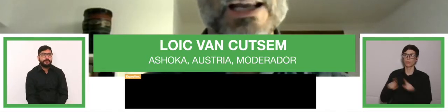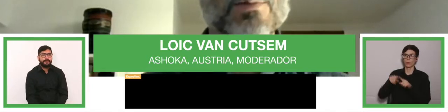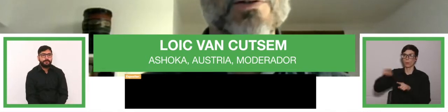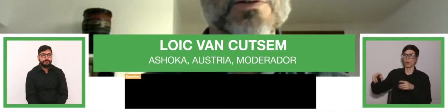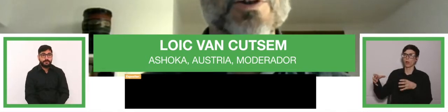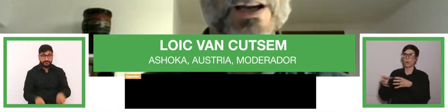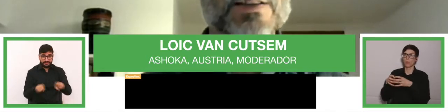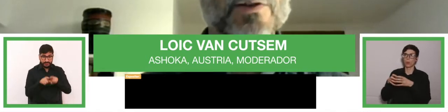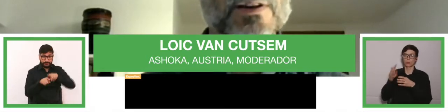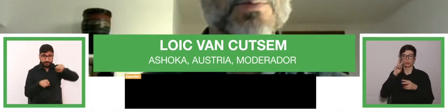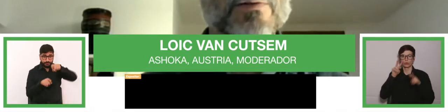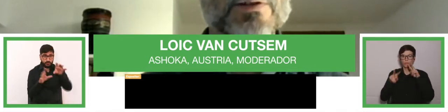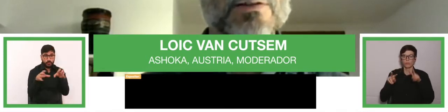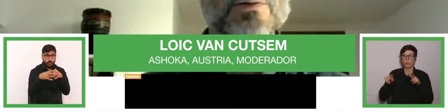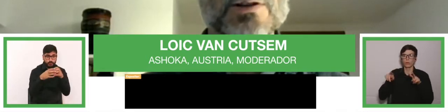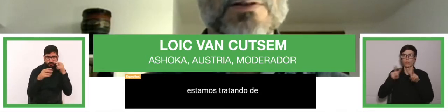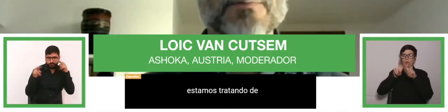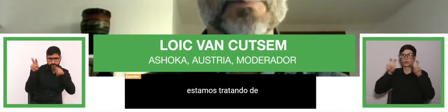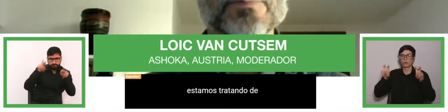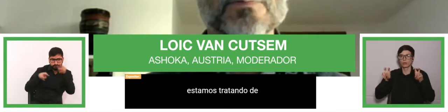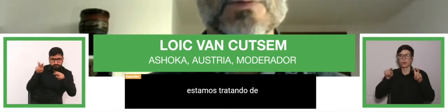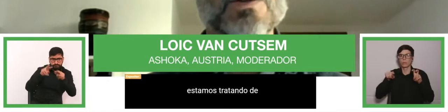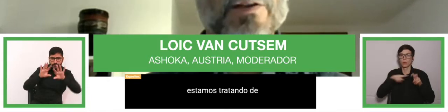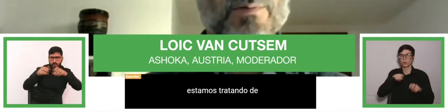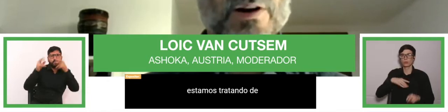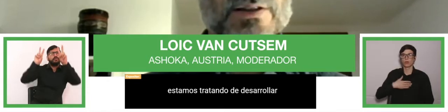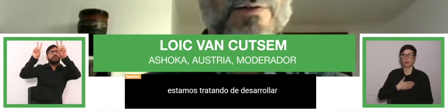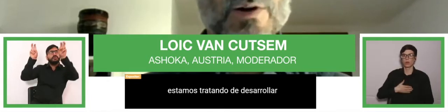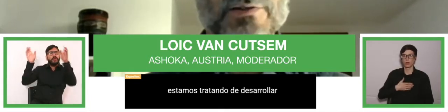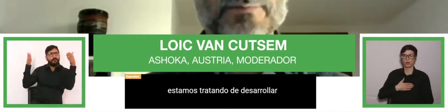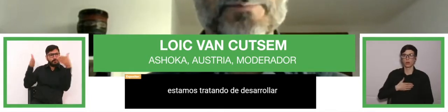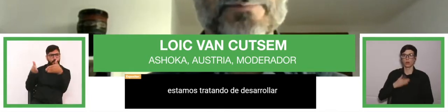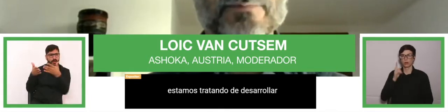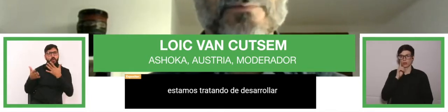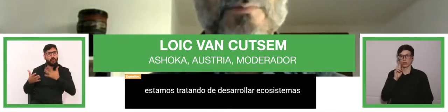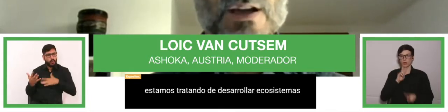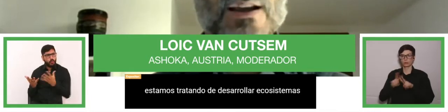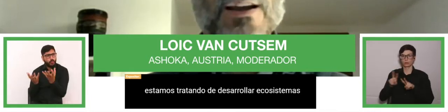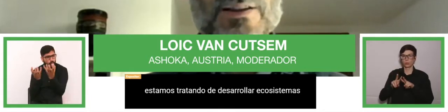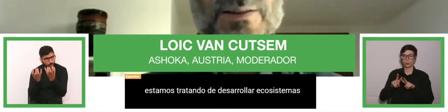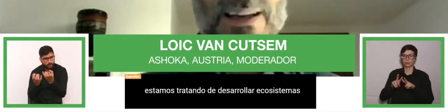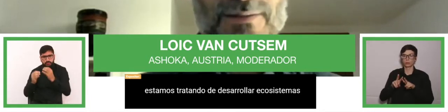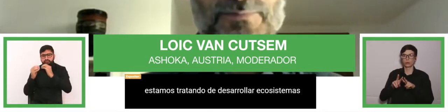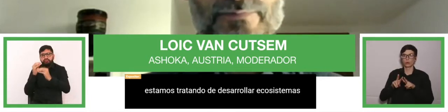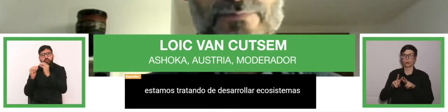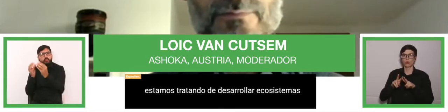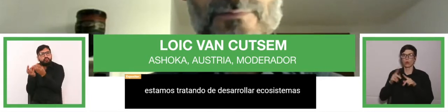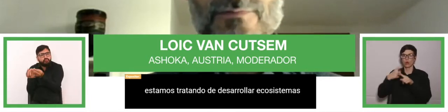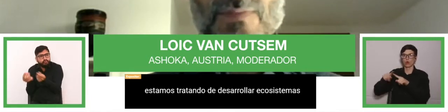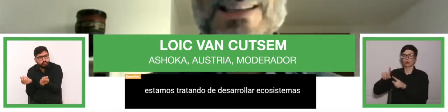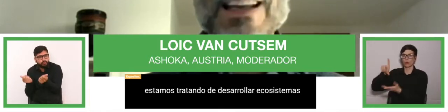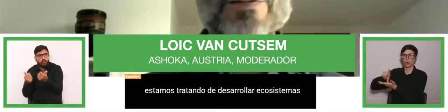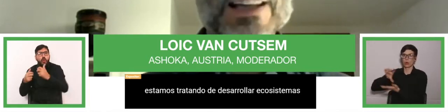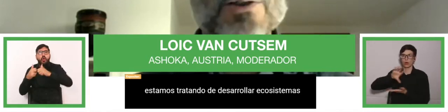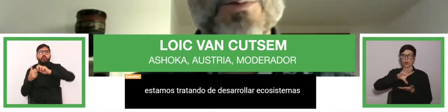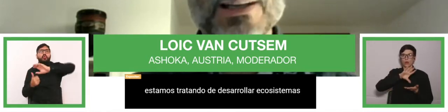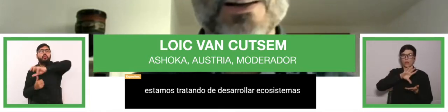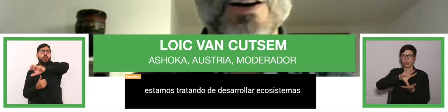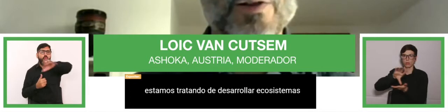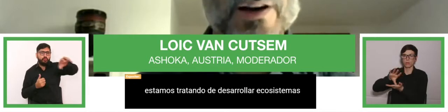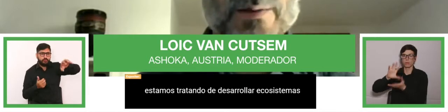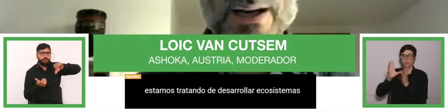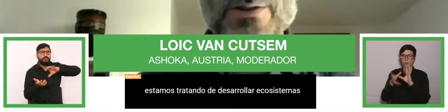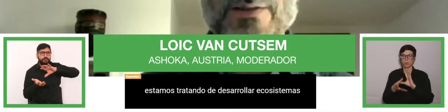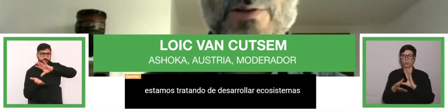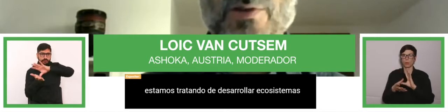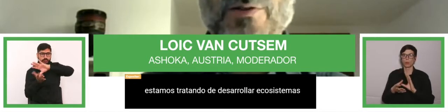willing and able to transfer these proven solutions to other parts of the world. Today, 7 alumni